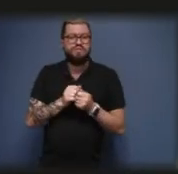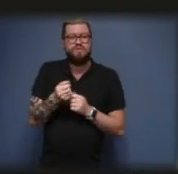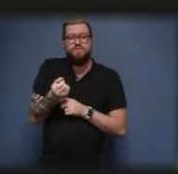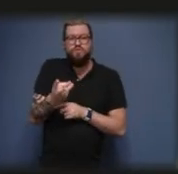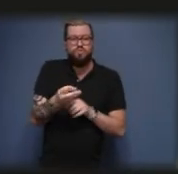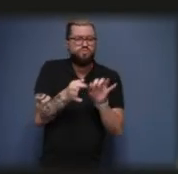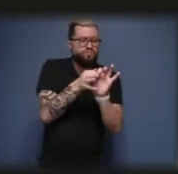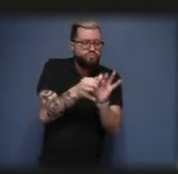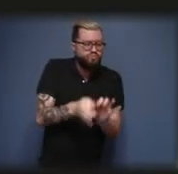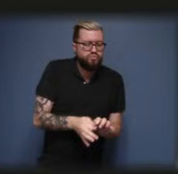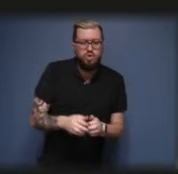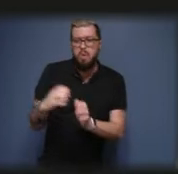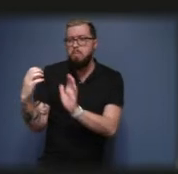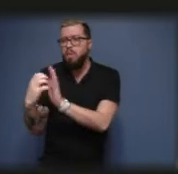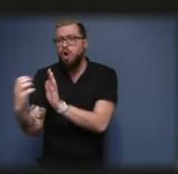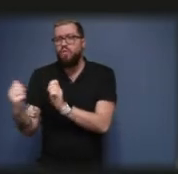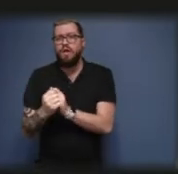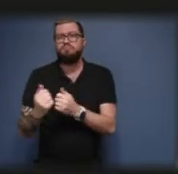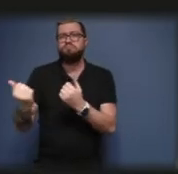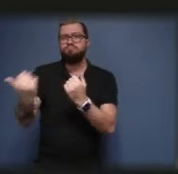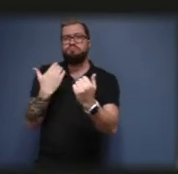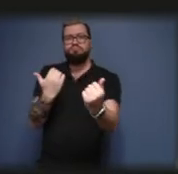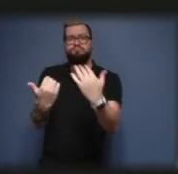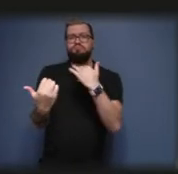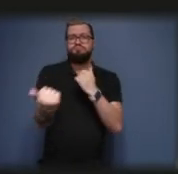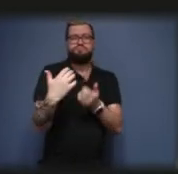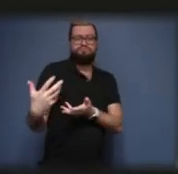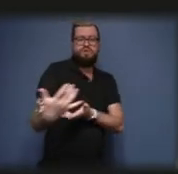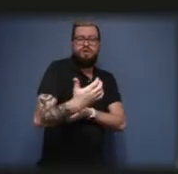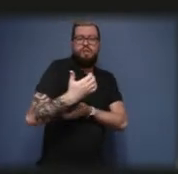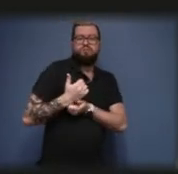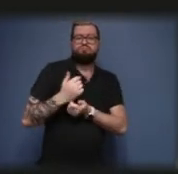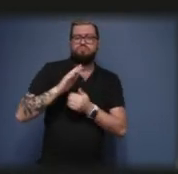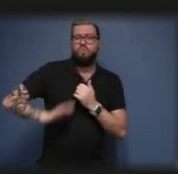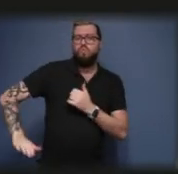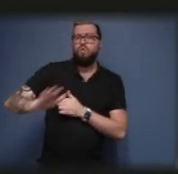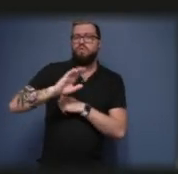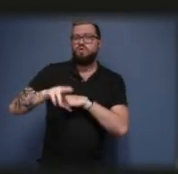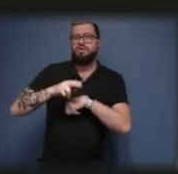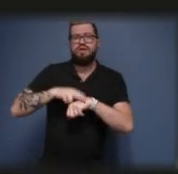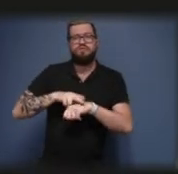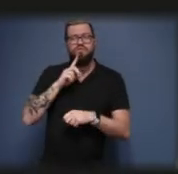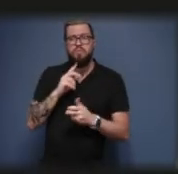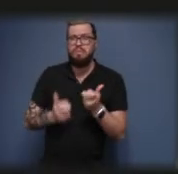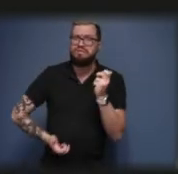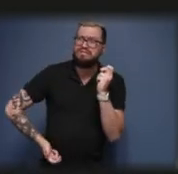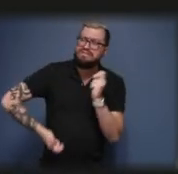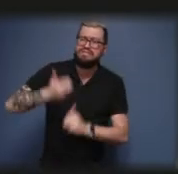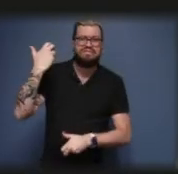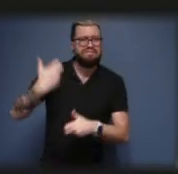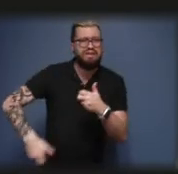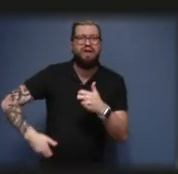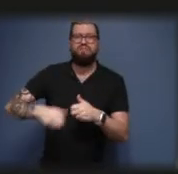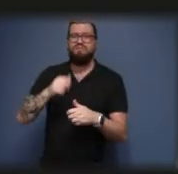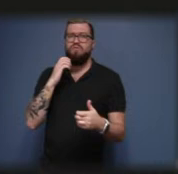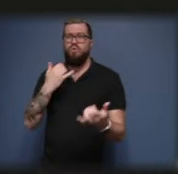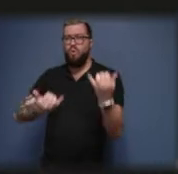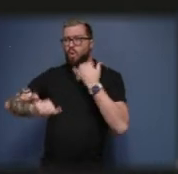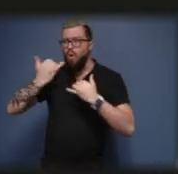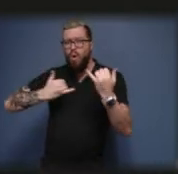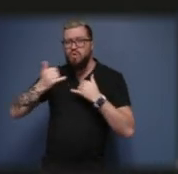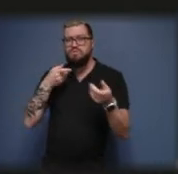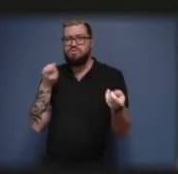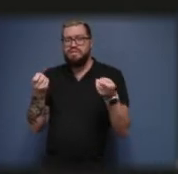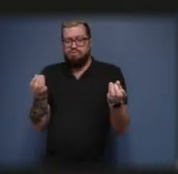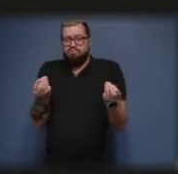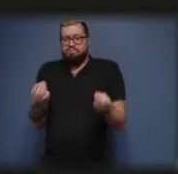to a paragraph, submitted by dispatchers across the nation from some of the toughest calls they've handled.